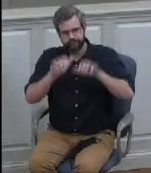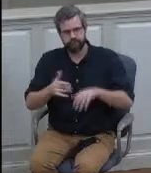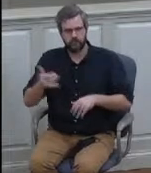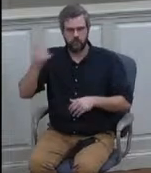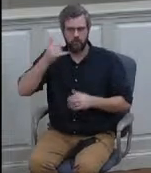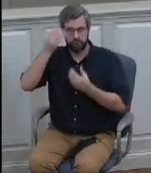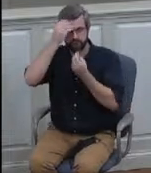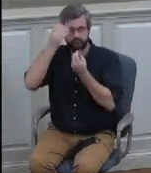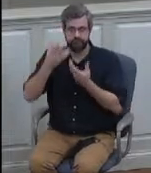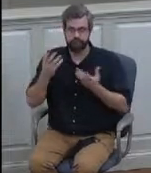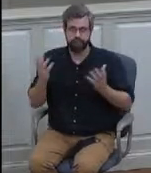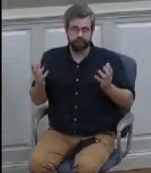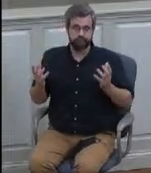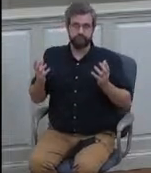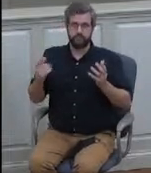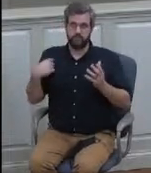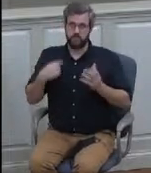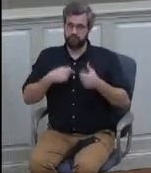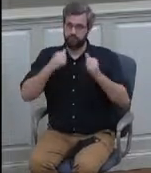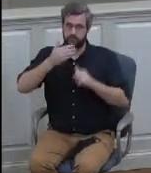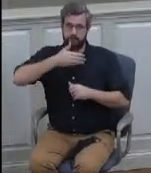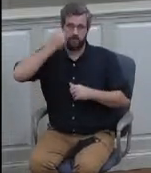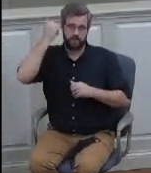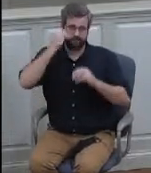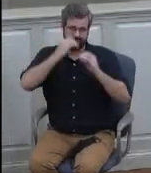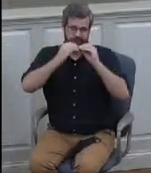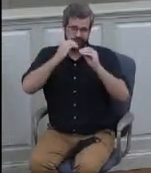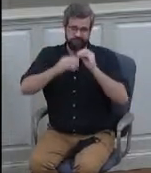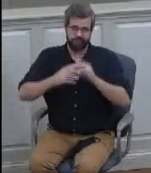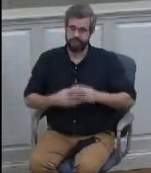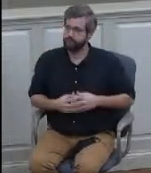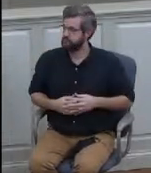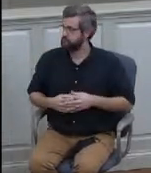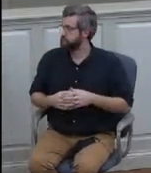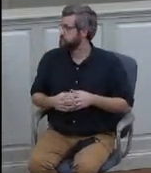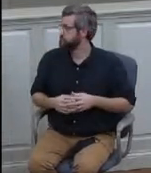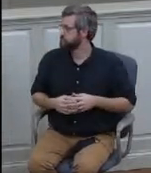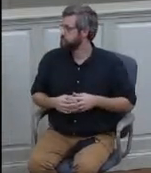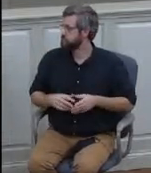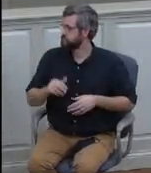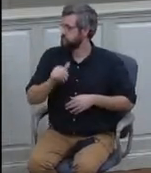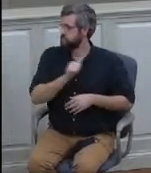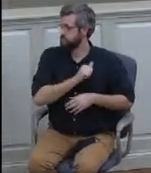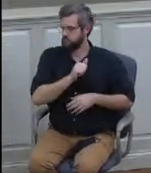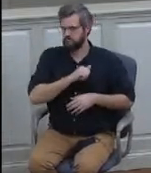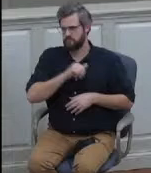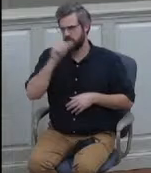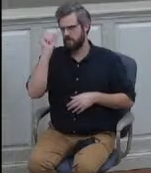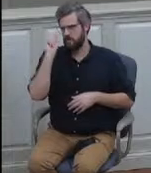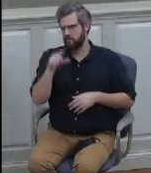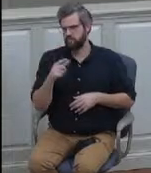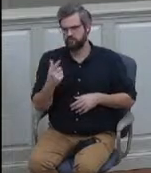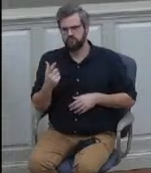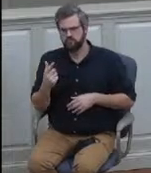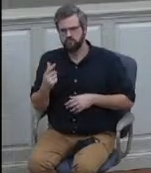it, and we will do our best to get to it. Thank you. Josh, what else can we do to get the word